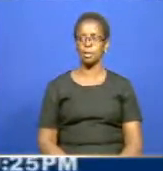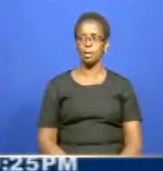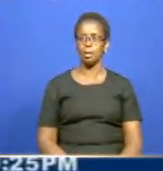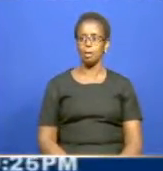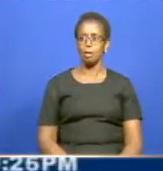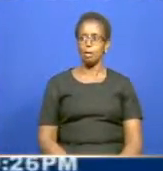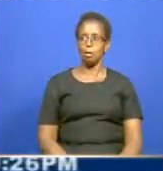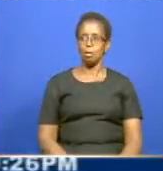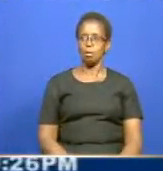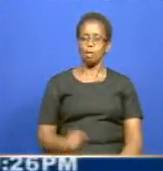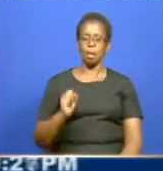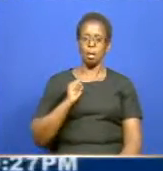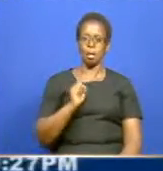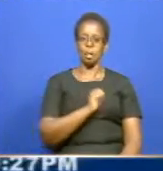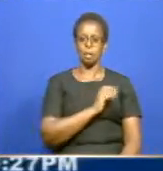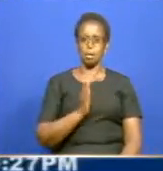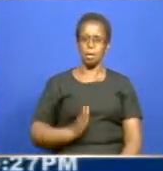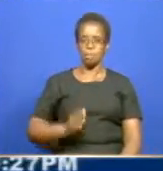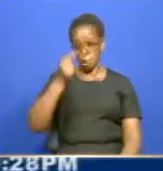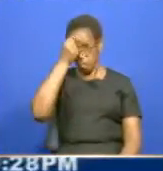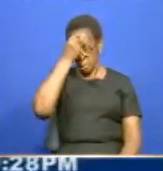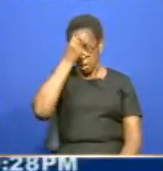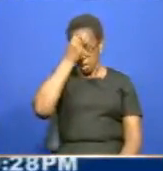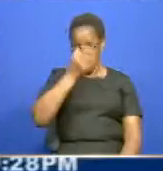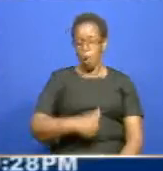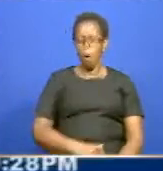Yes, Senator Wetangula, I saw you.